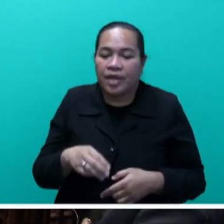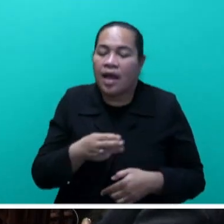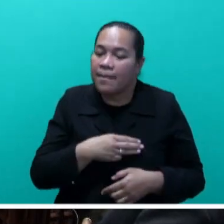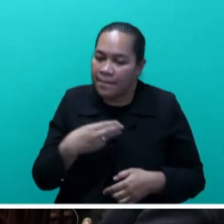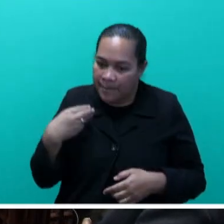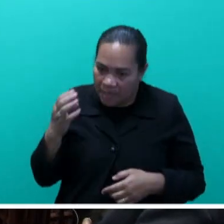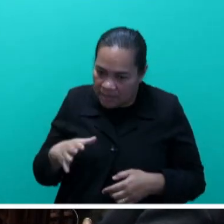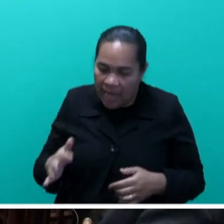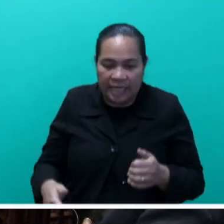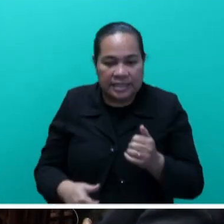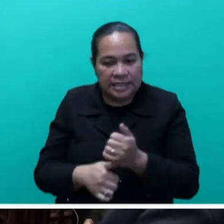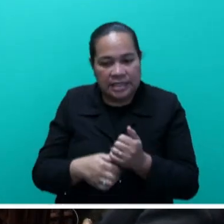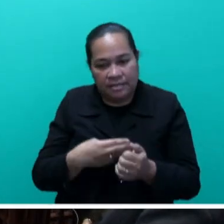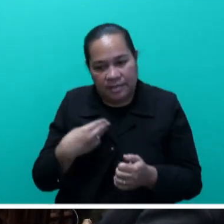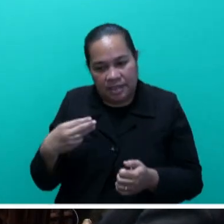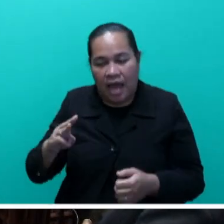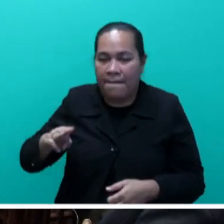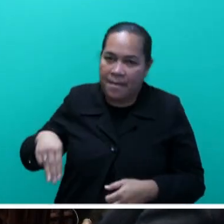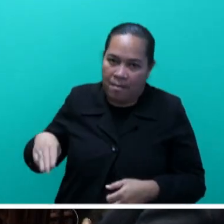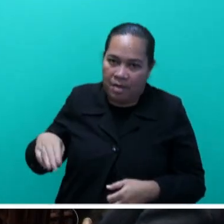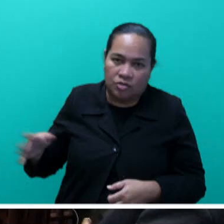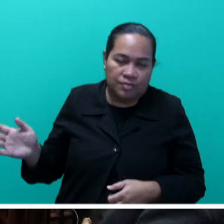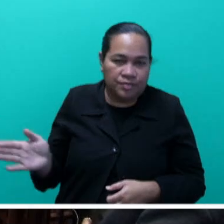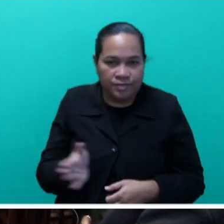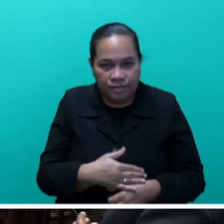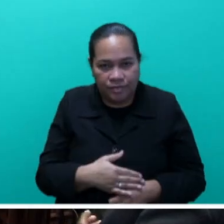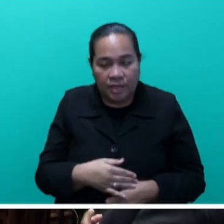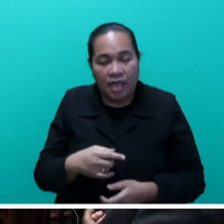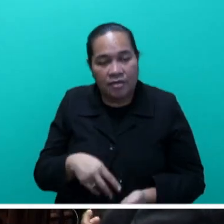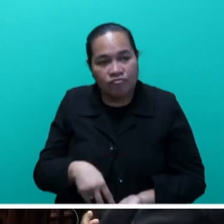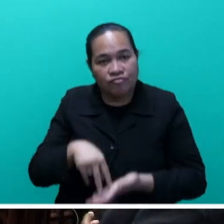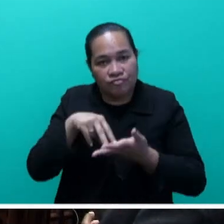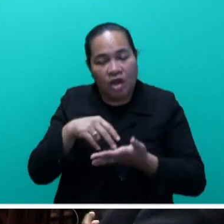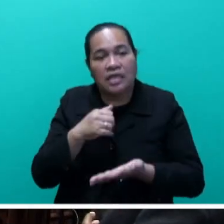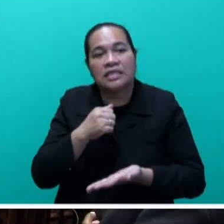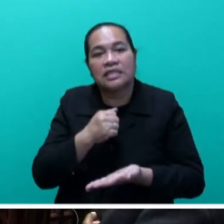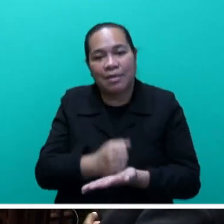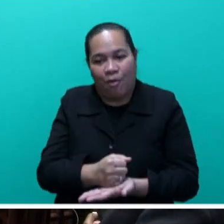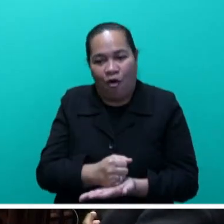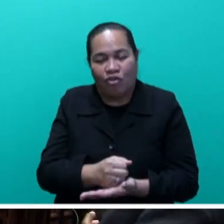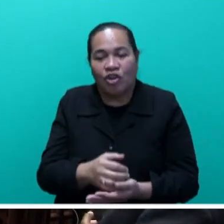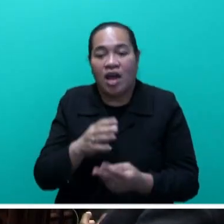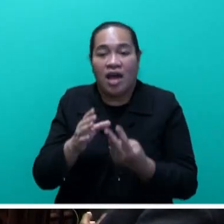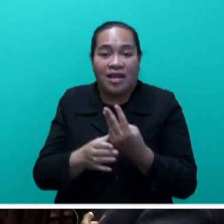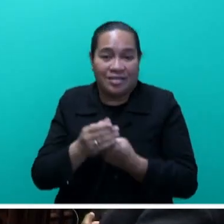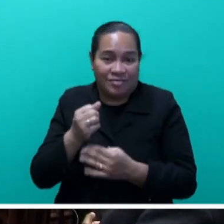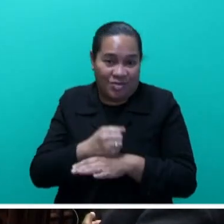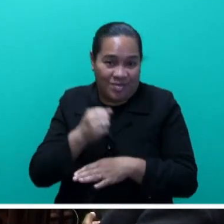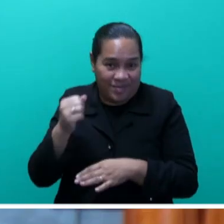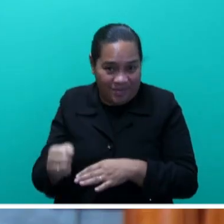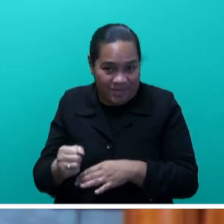Ministers, Assistant Ministers and Member of Parliament. I rise today in support of the coalition government's budget for financial